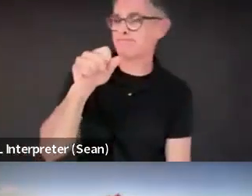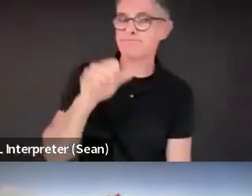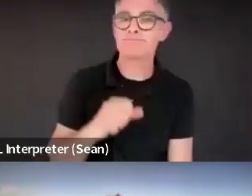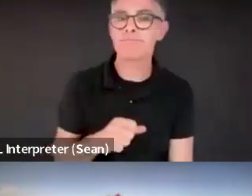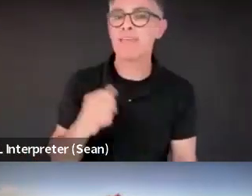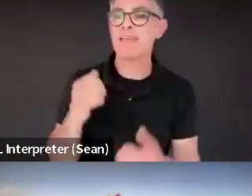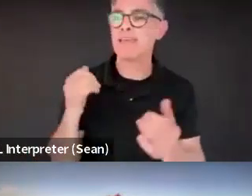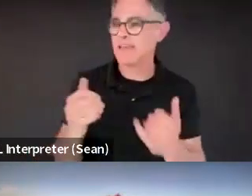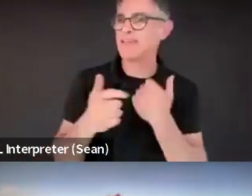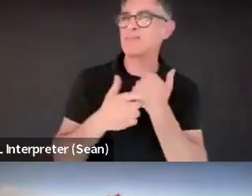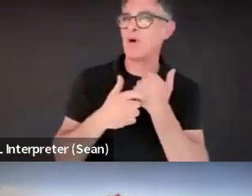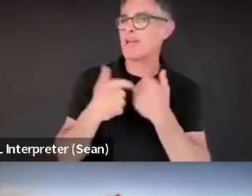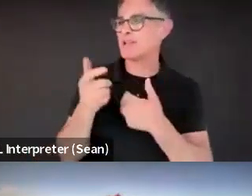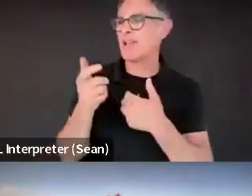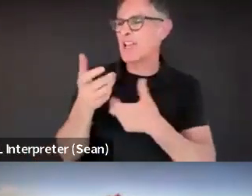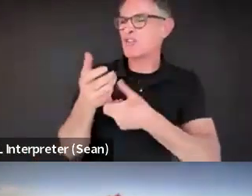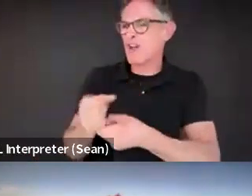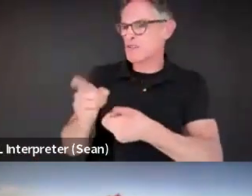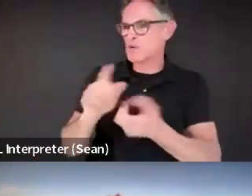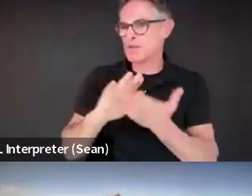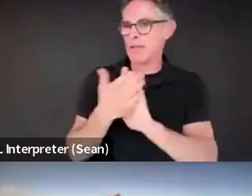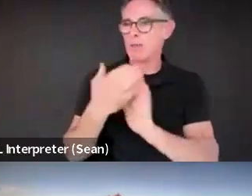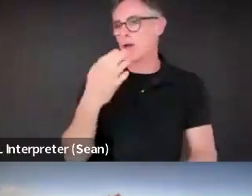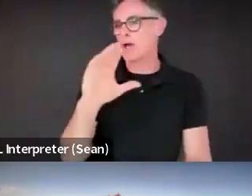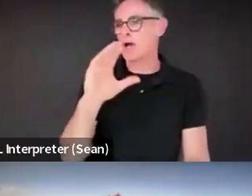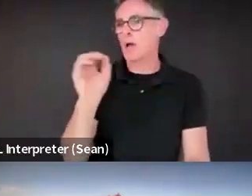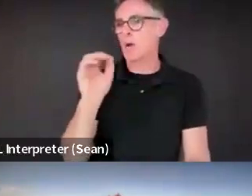At this point, you can be trusted to be a co-host.